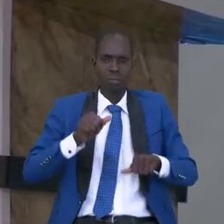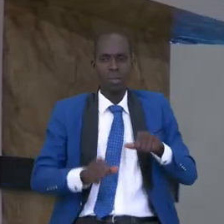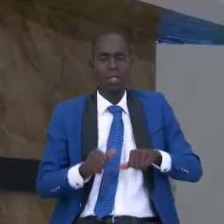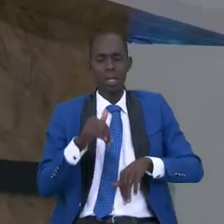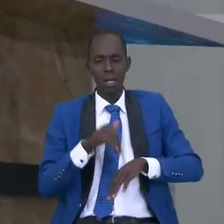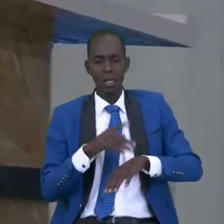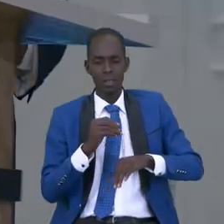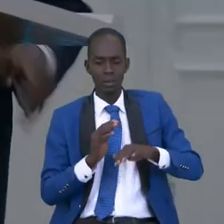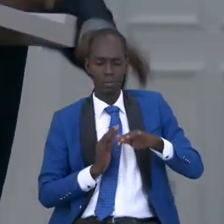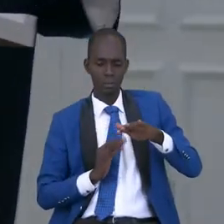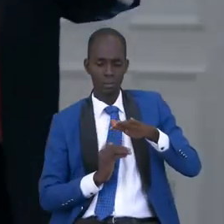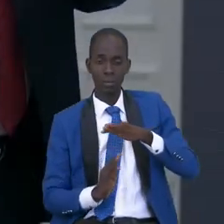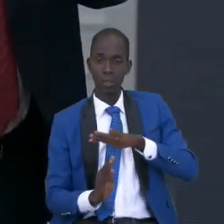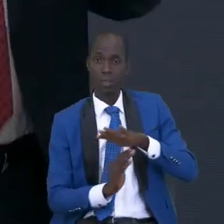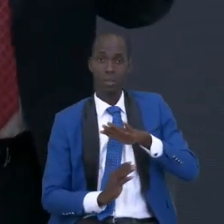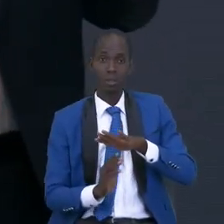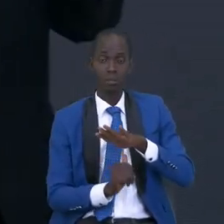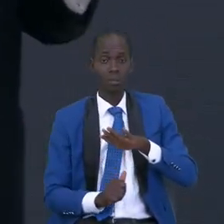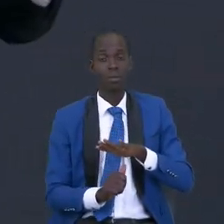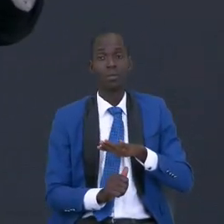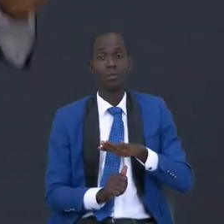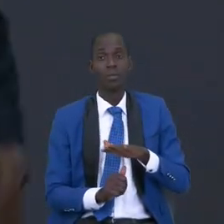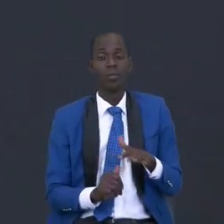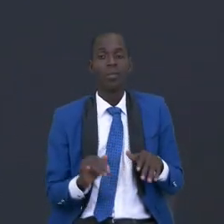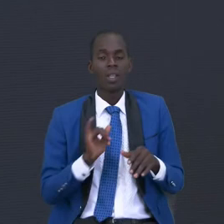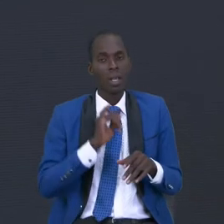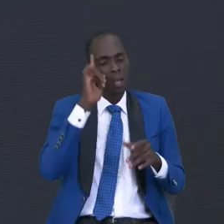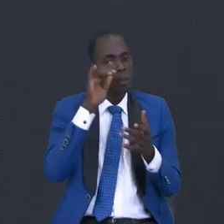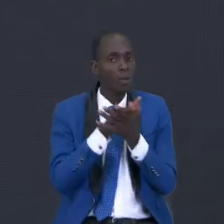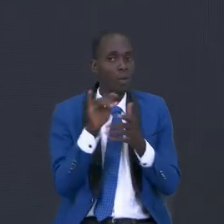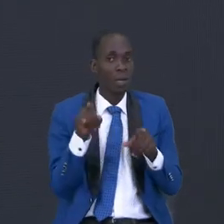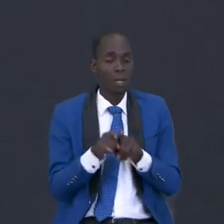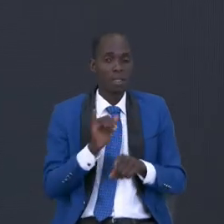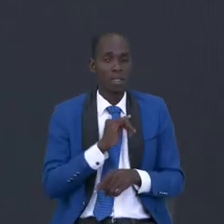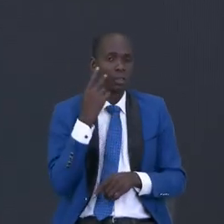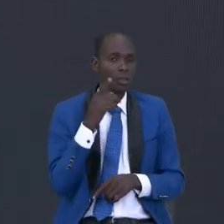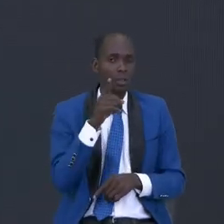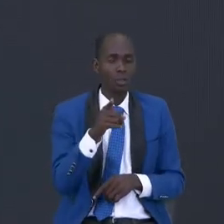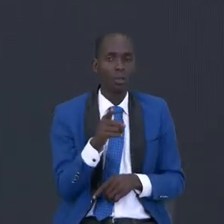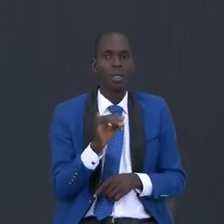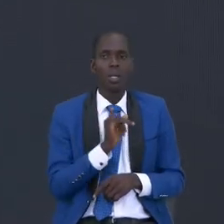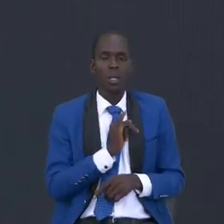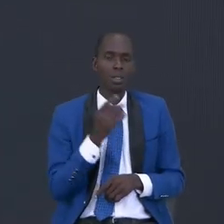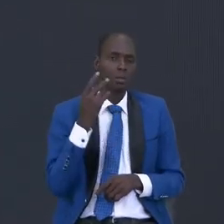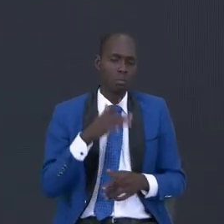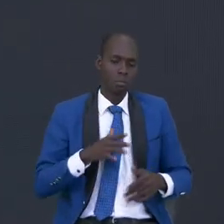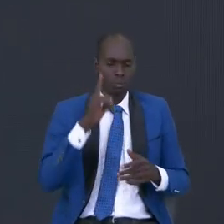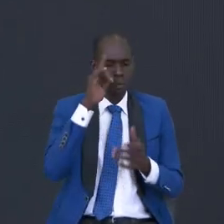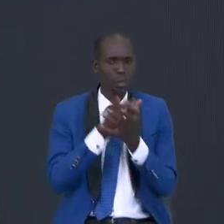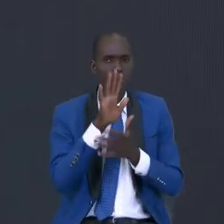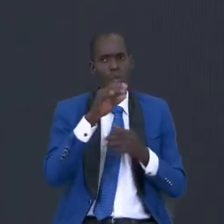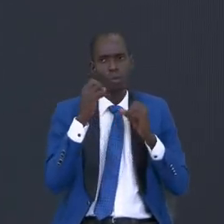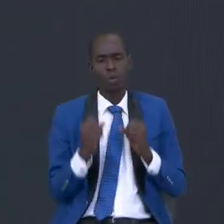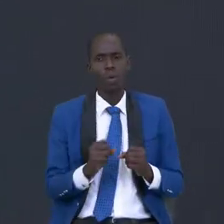One, I believe as I see you. I believe your power. When I feel the